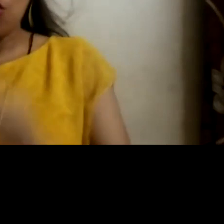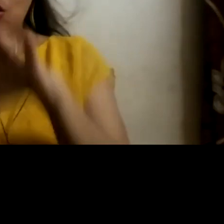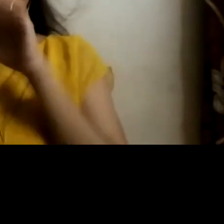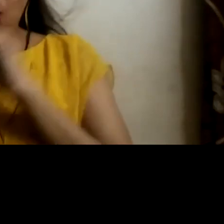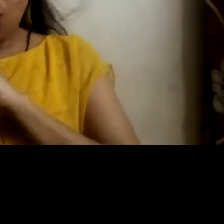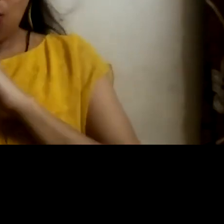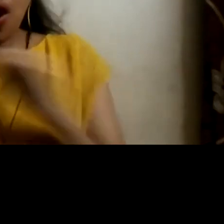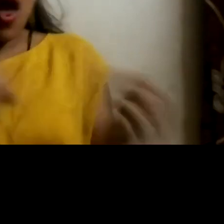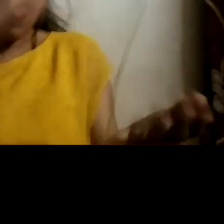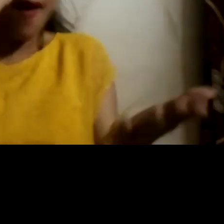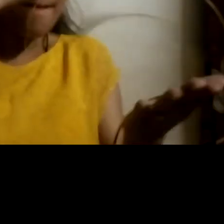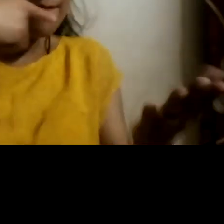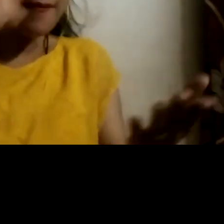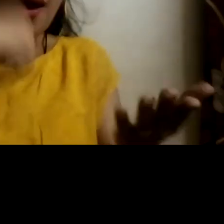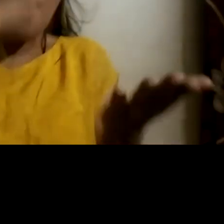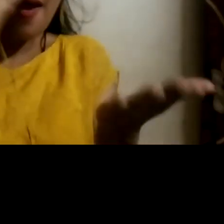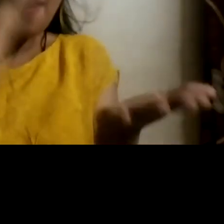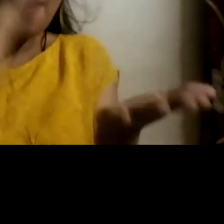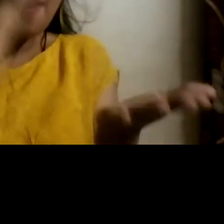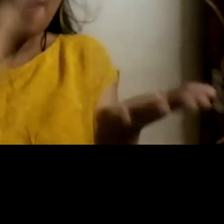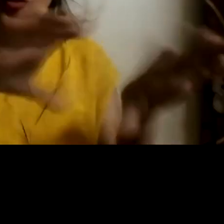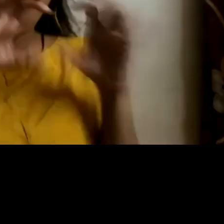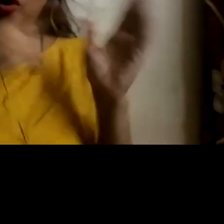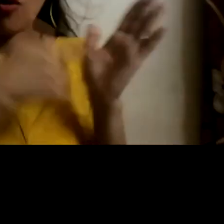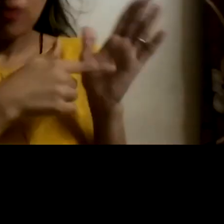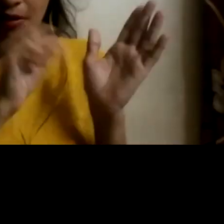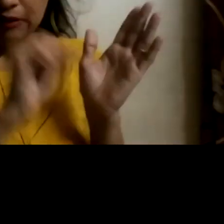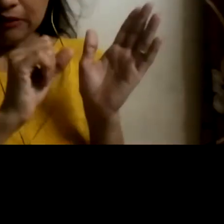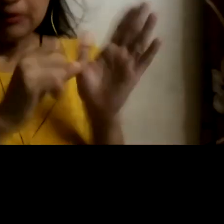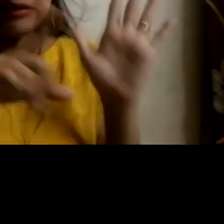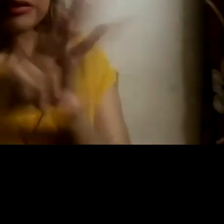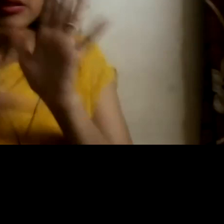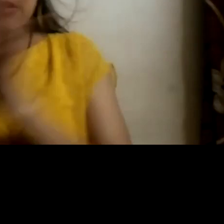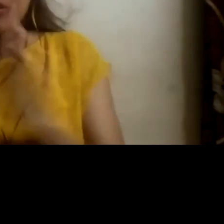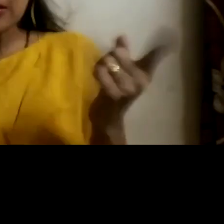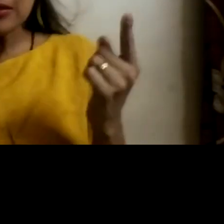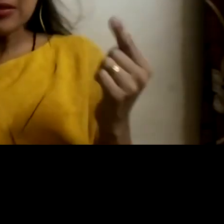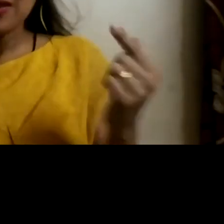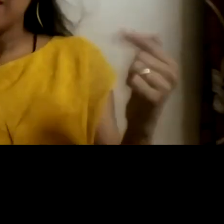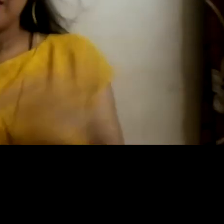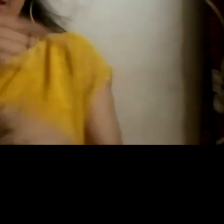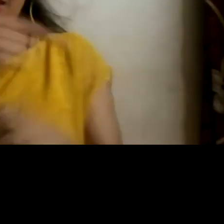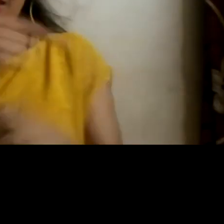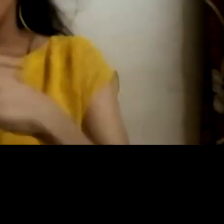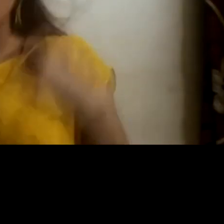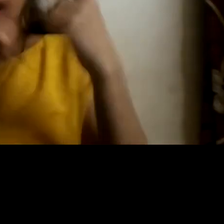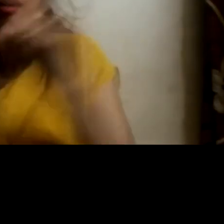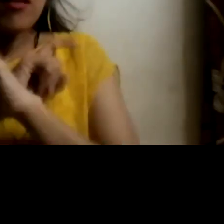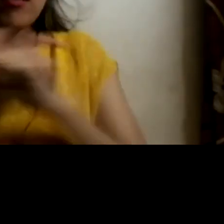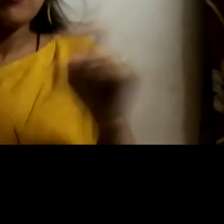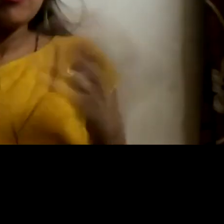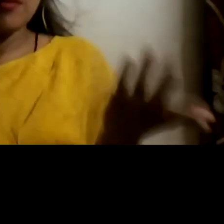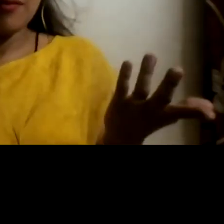While you can practice law in a particular court, create an argument, defend something about